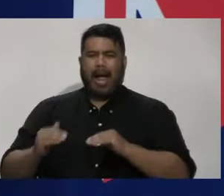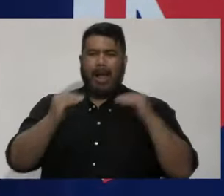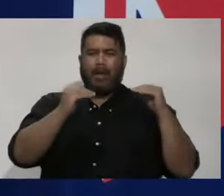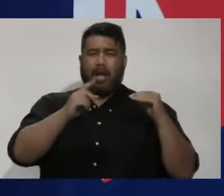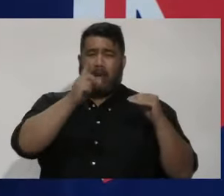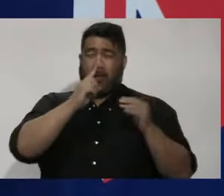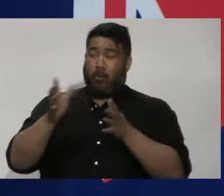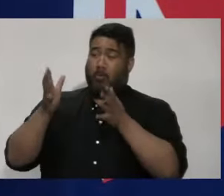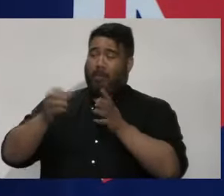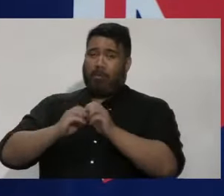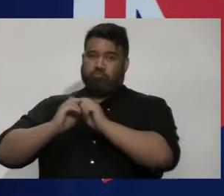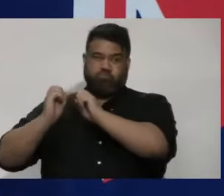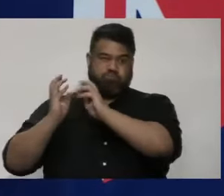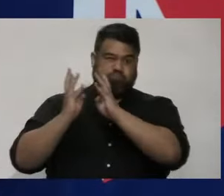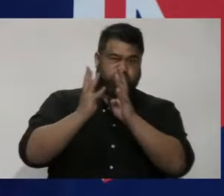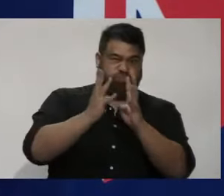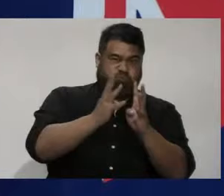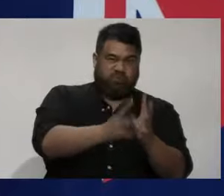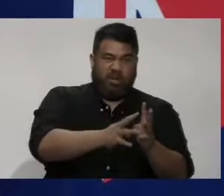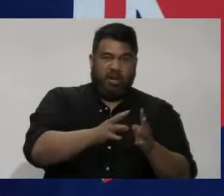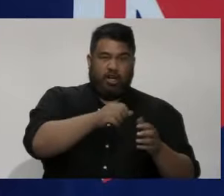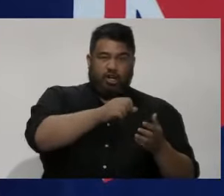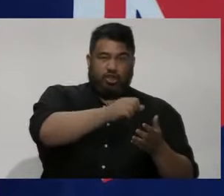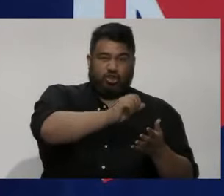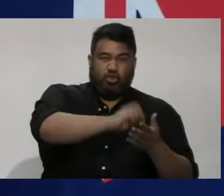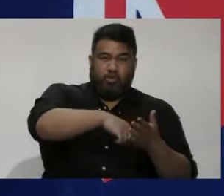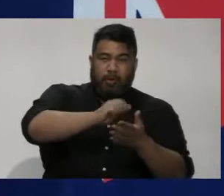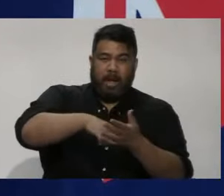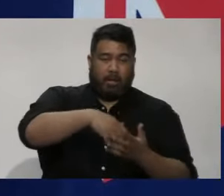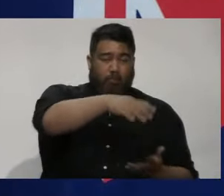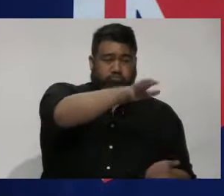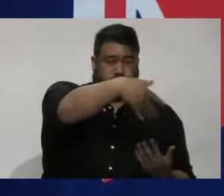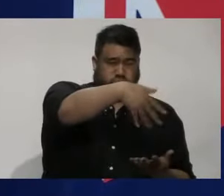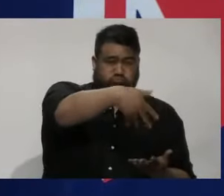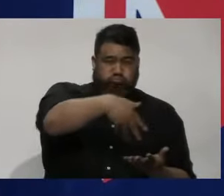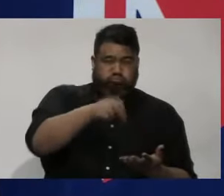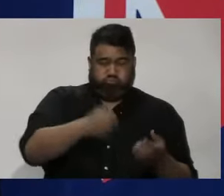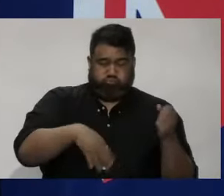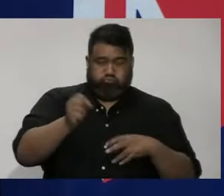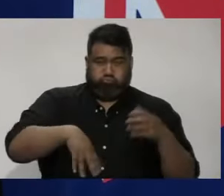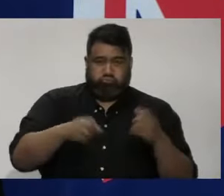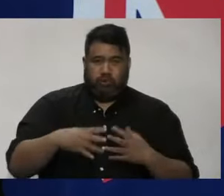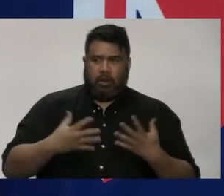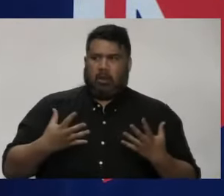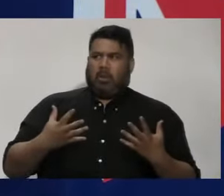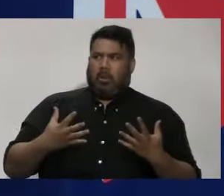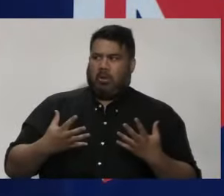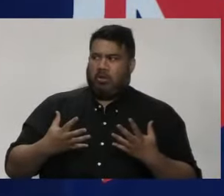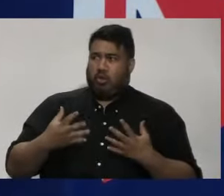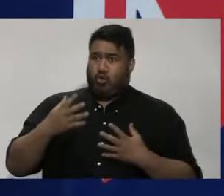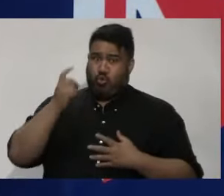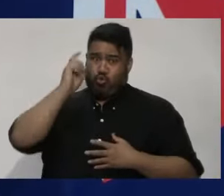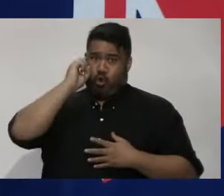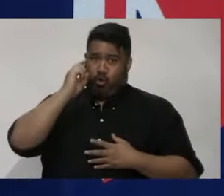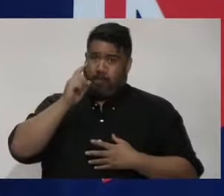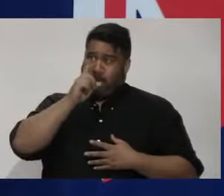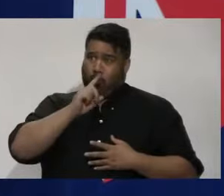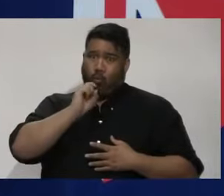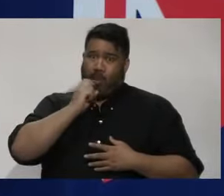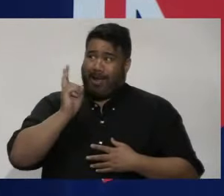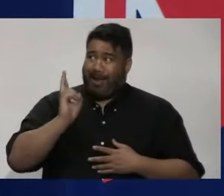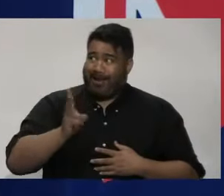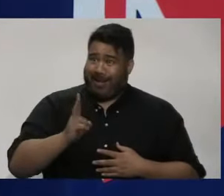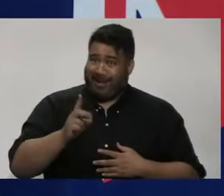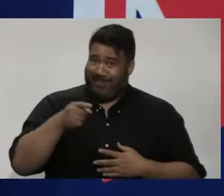worried that there is going to be a similar rush with people getting out to get masks under level 2, and if so, what would be your message? Well, actually, we've encouraged